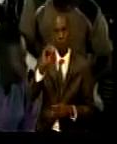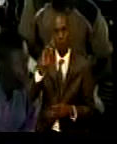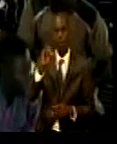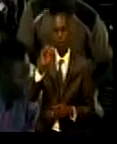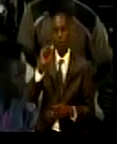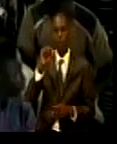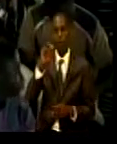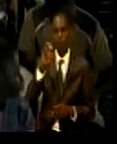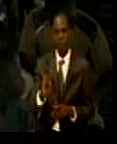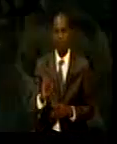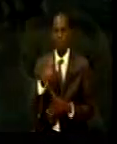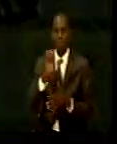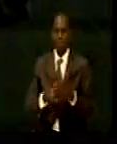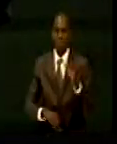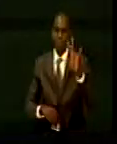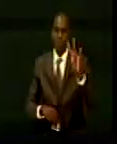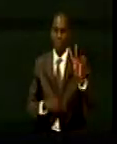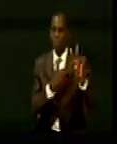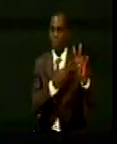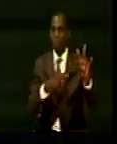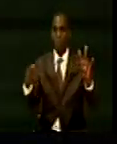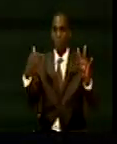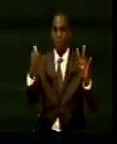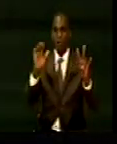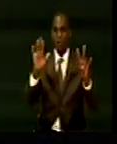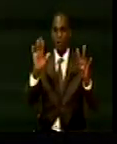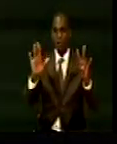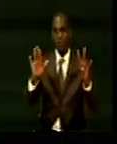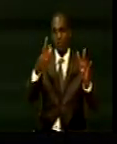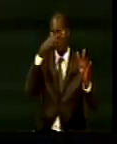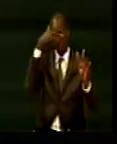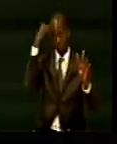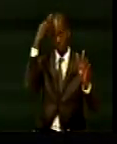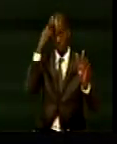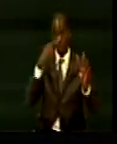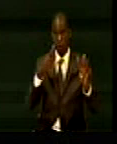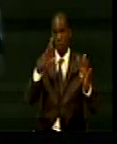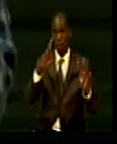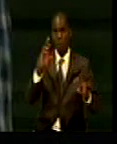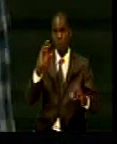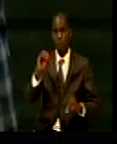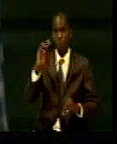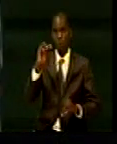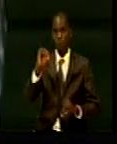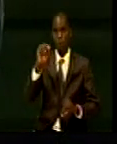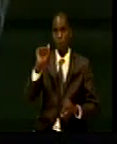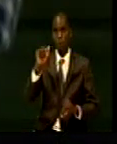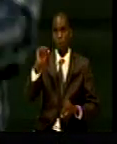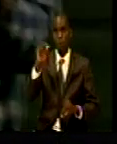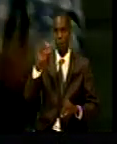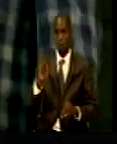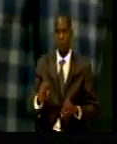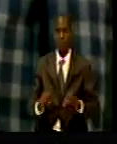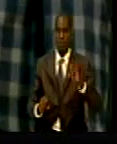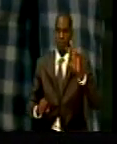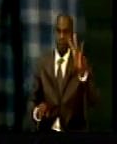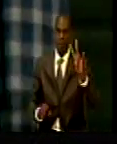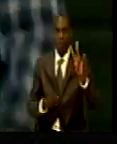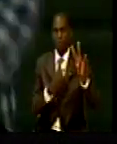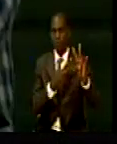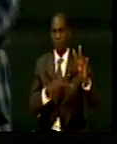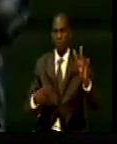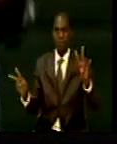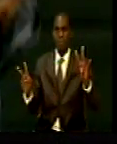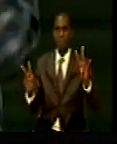here from verse 15. All these things I've been describing, everything connected together here in Romans chapter 7,